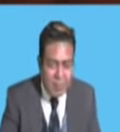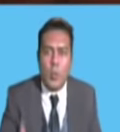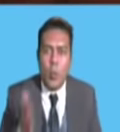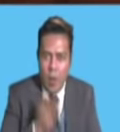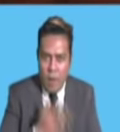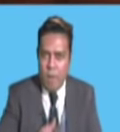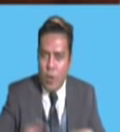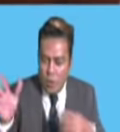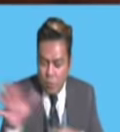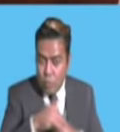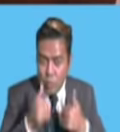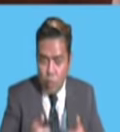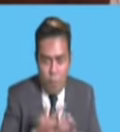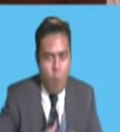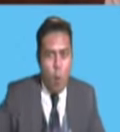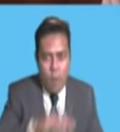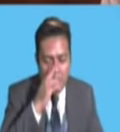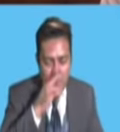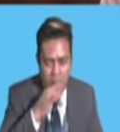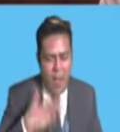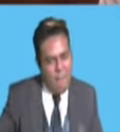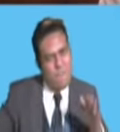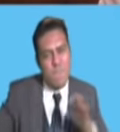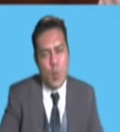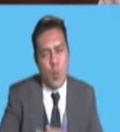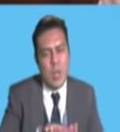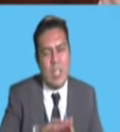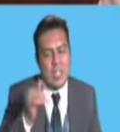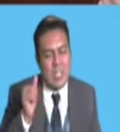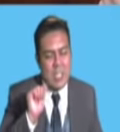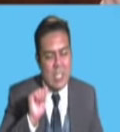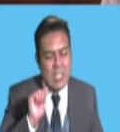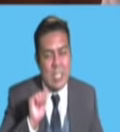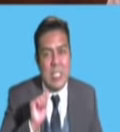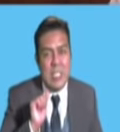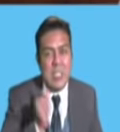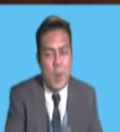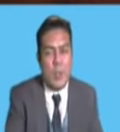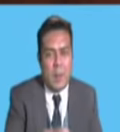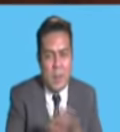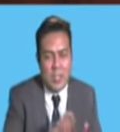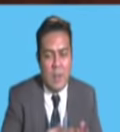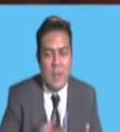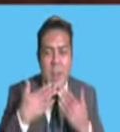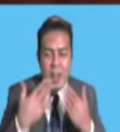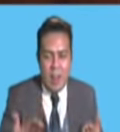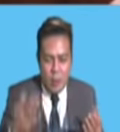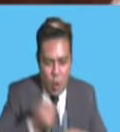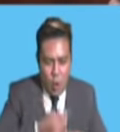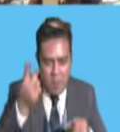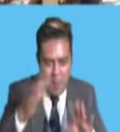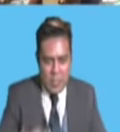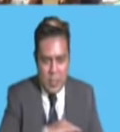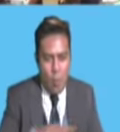unquote. Honourable Speaker, sir, I fully support the budget that is before this august Parliament. Vinakavale, may God bless us all. Thank